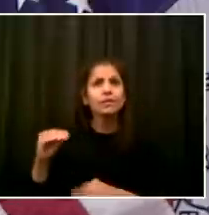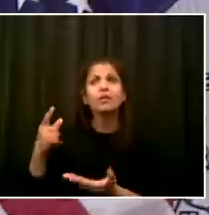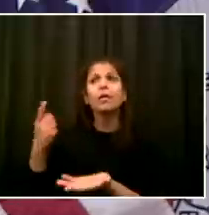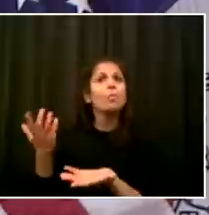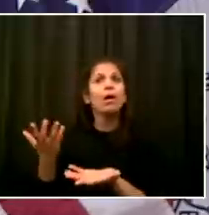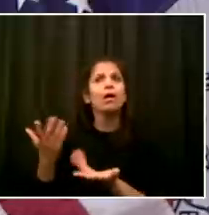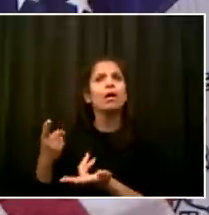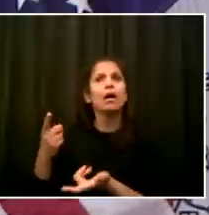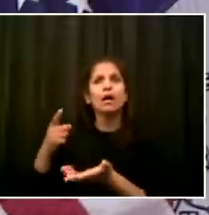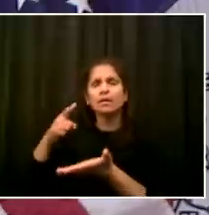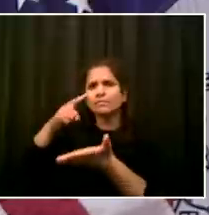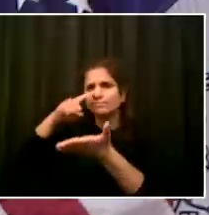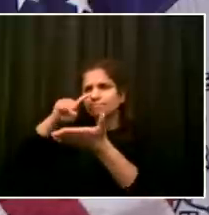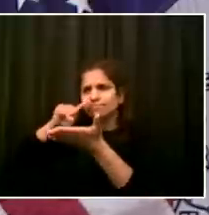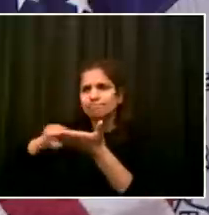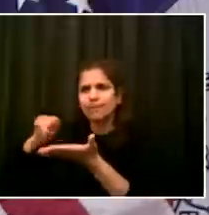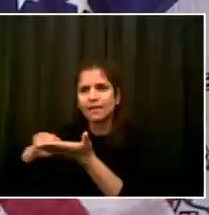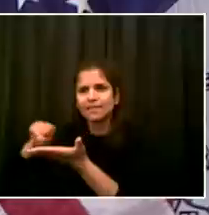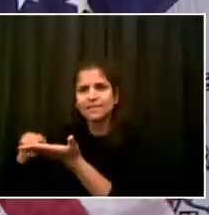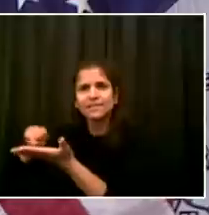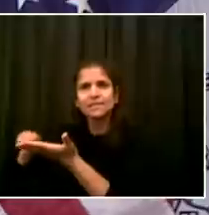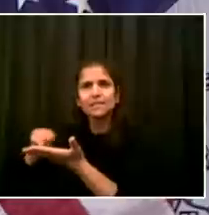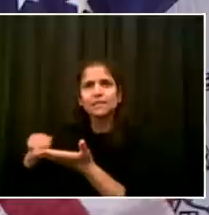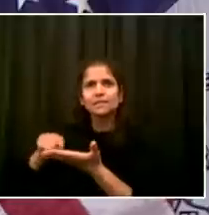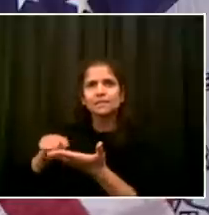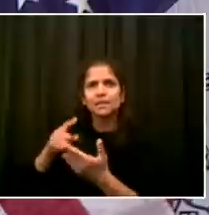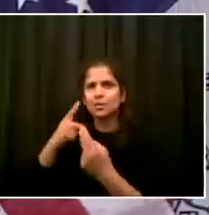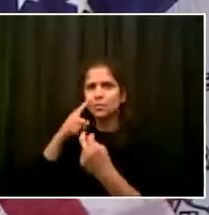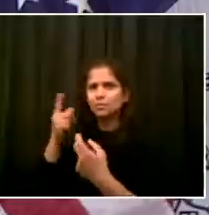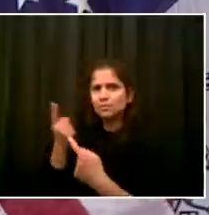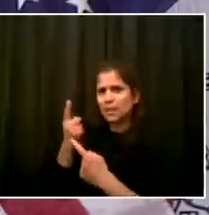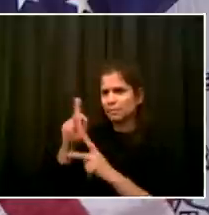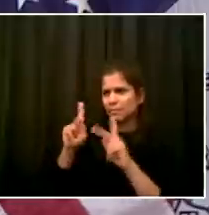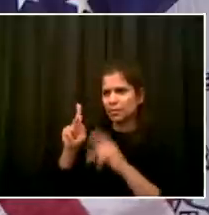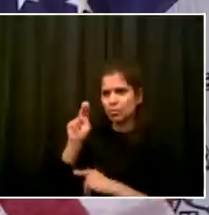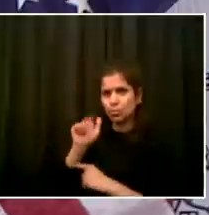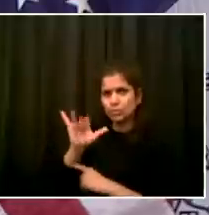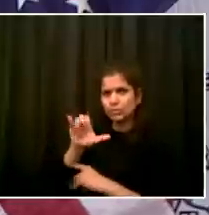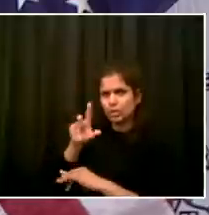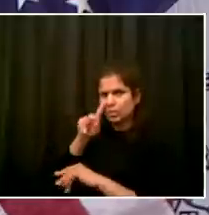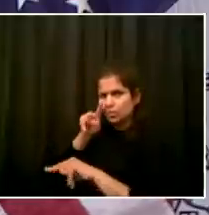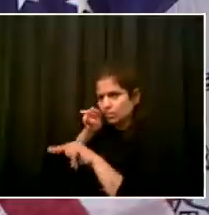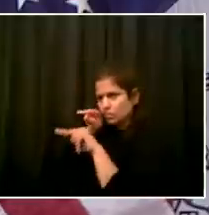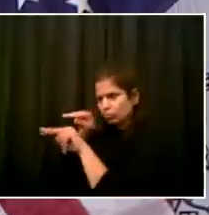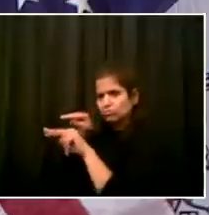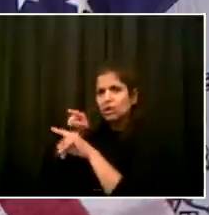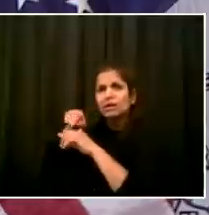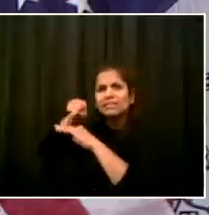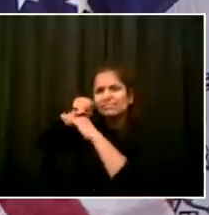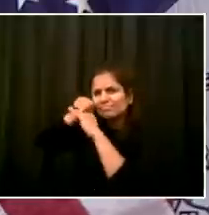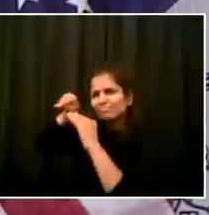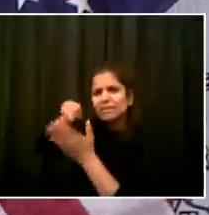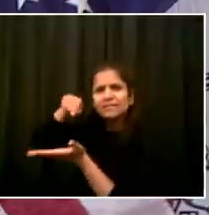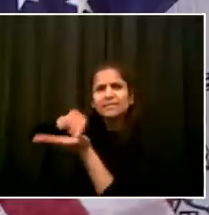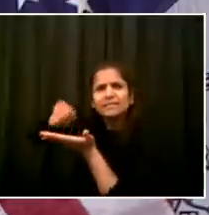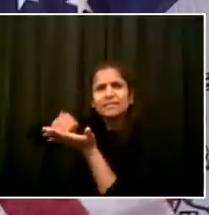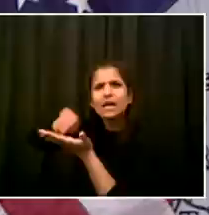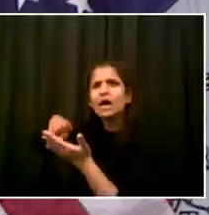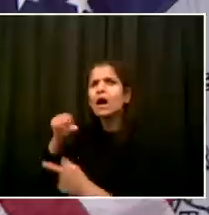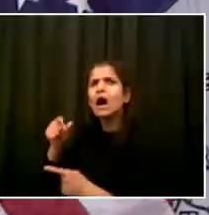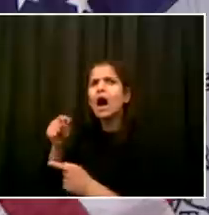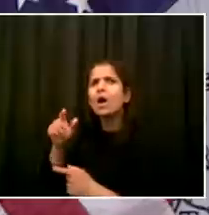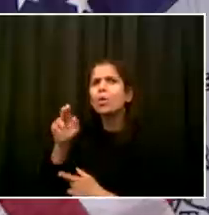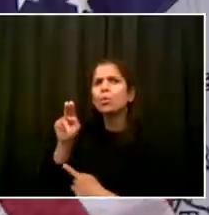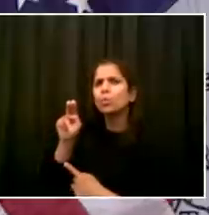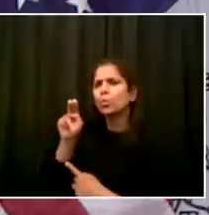the underlying concerns about COVID and the health inequities that existed, including the Department of Justice probe that some are calling for.